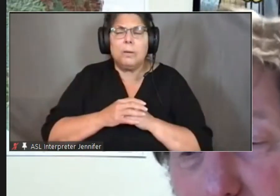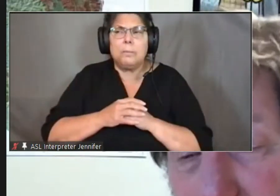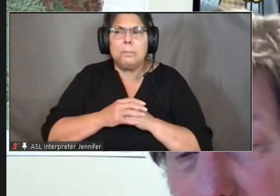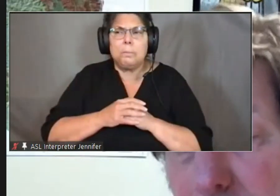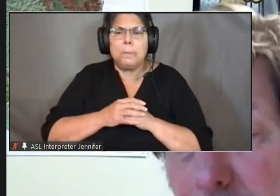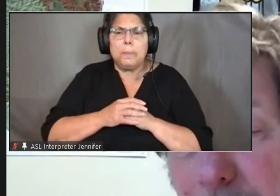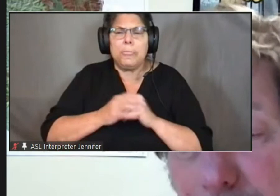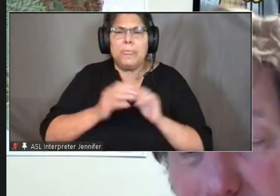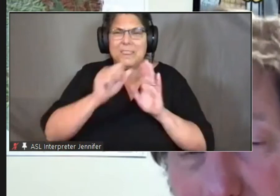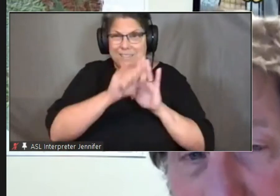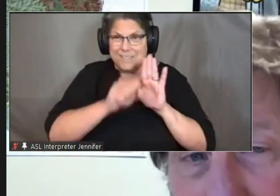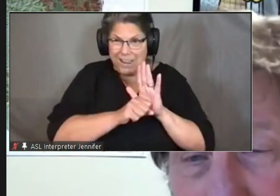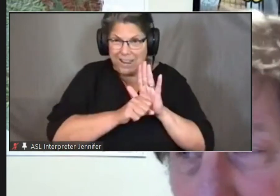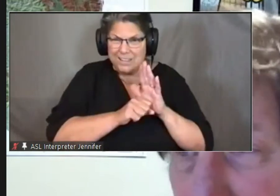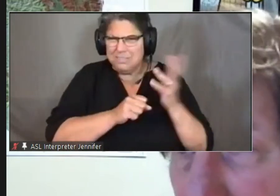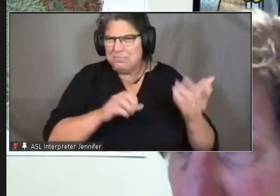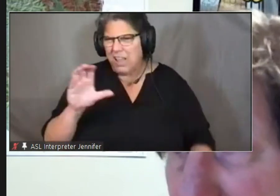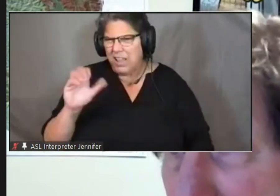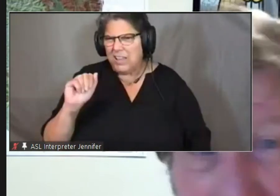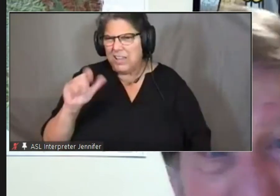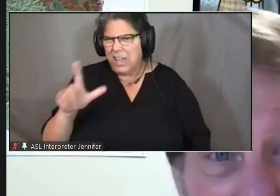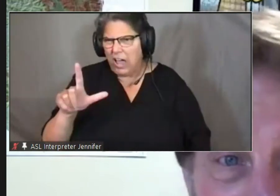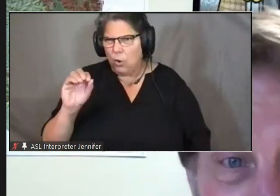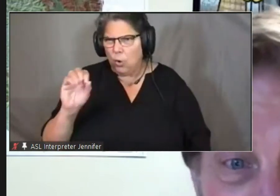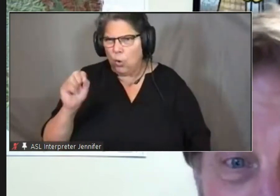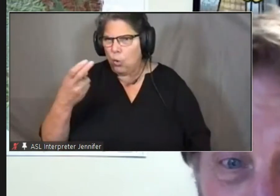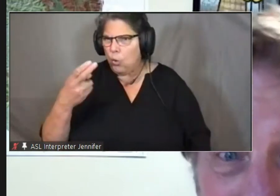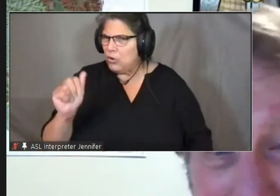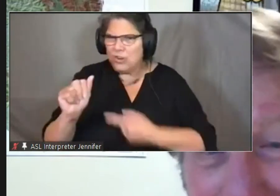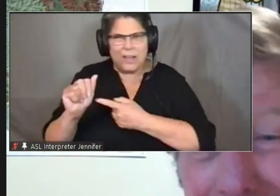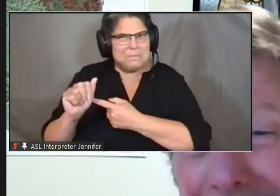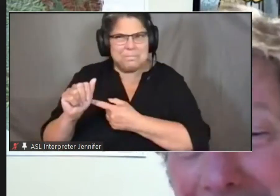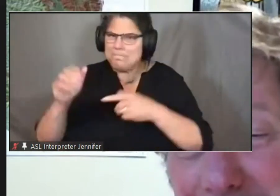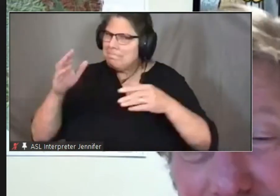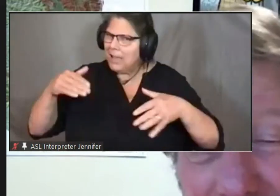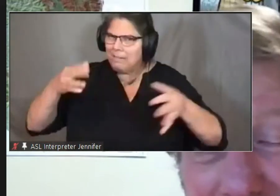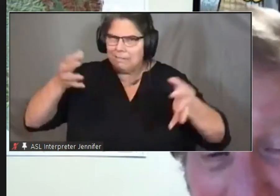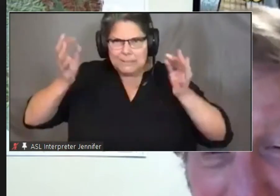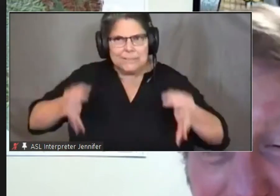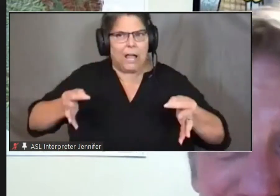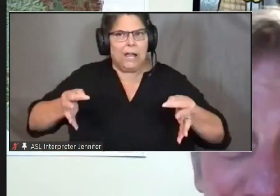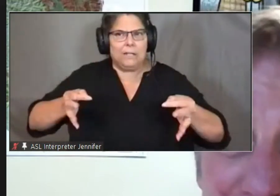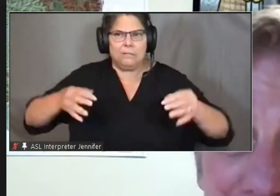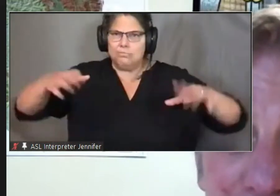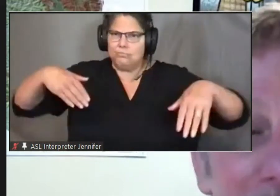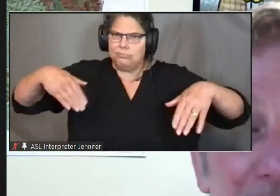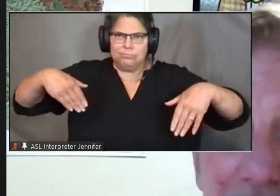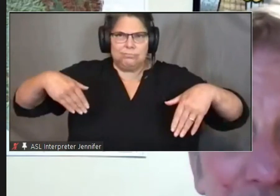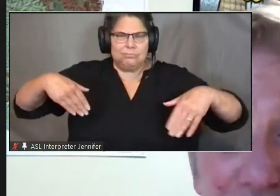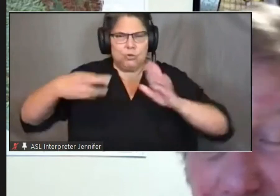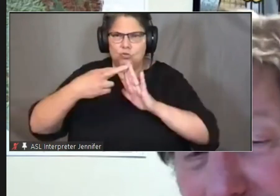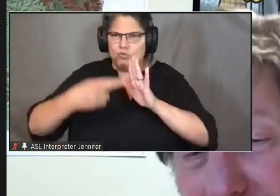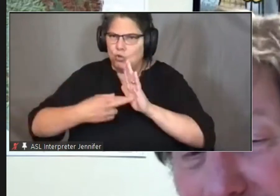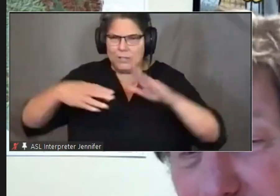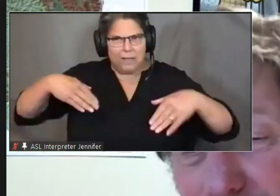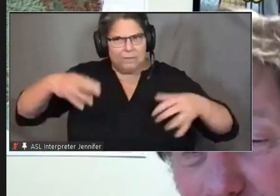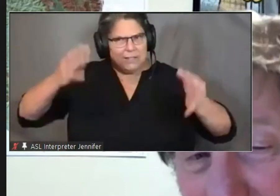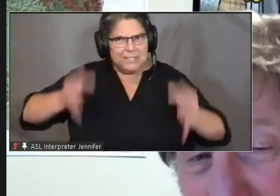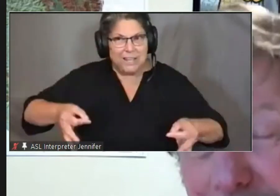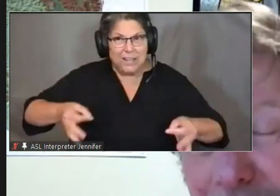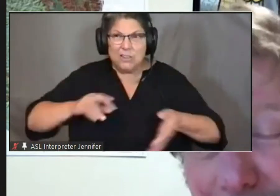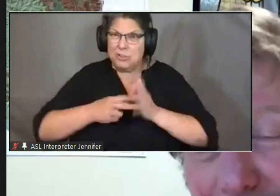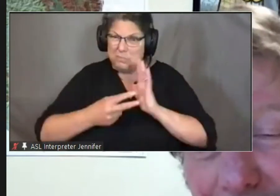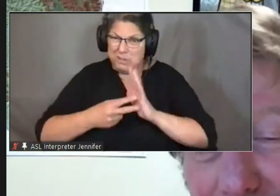Cal OSHA recommendations have not, as far as I can read, have been finalized. So it's been very confusing the last 3 or